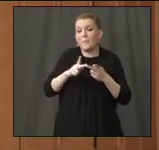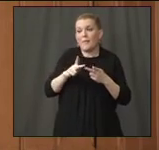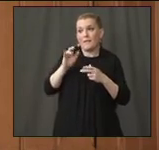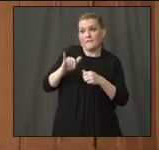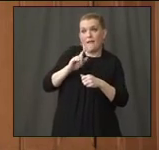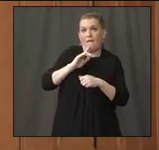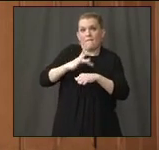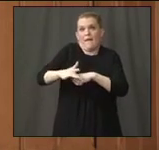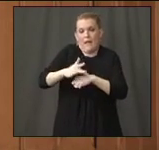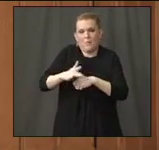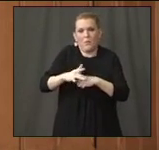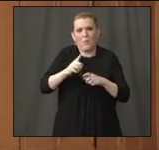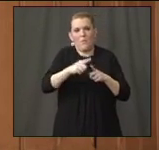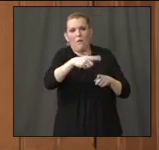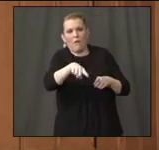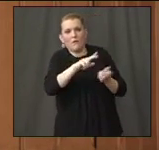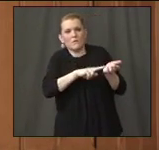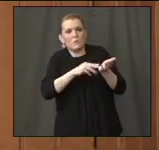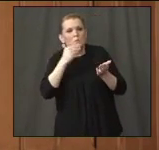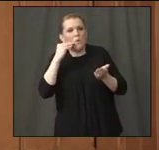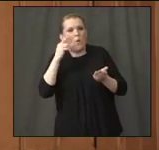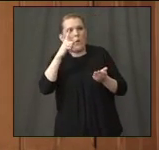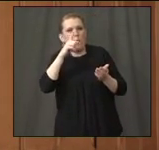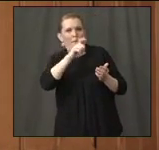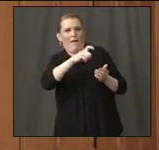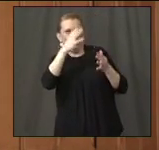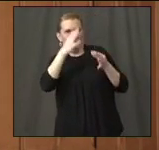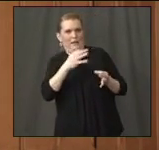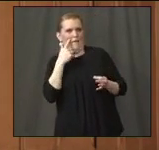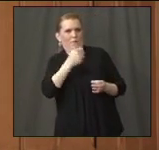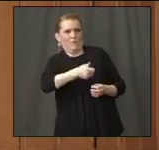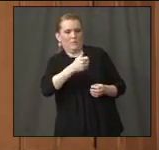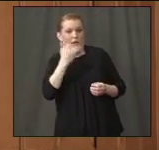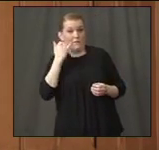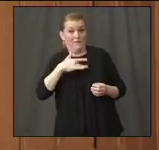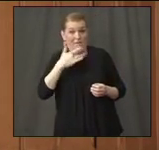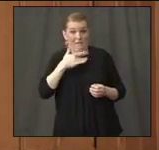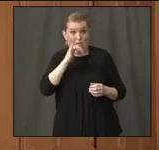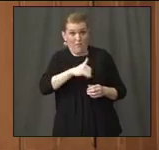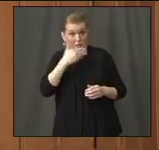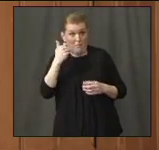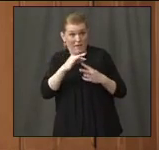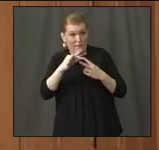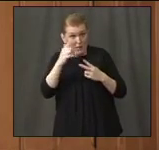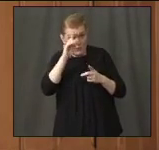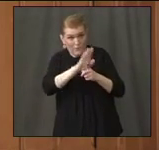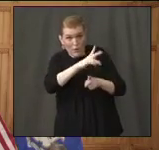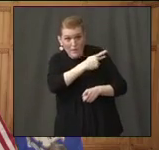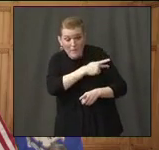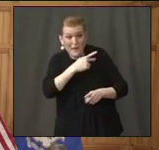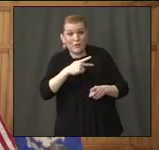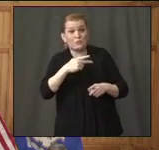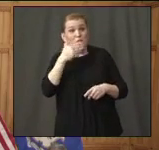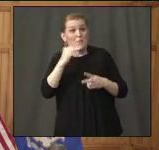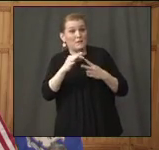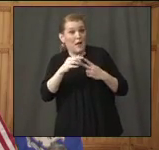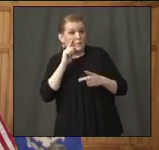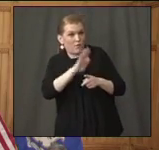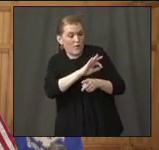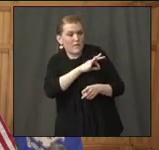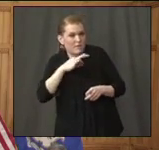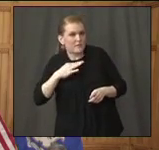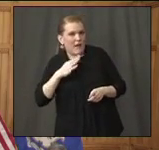the patients and obviously the staff, foremost in everybody's mind. Is the state hearing from the families